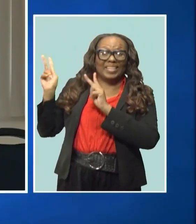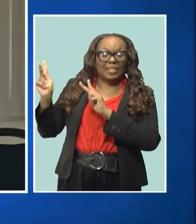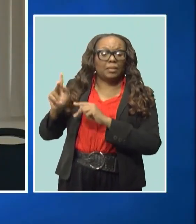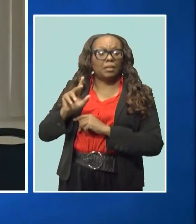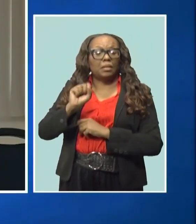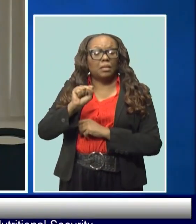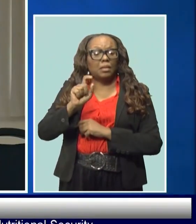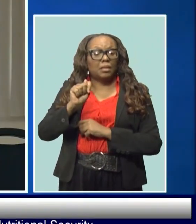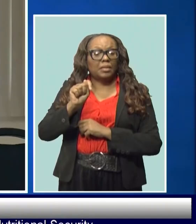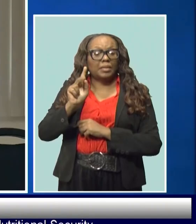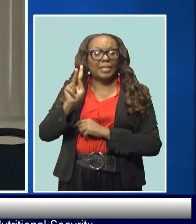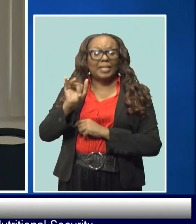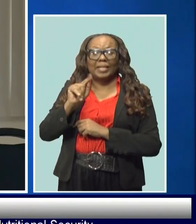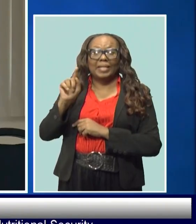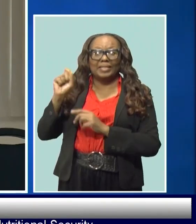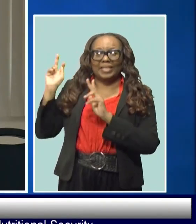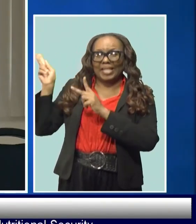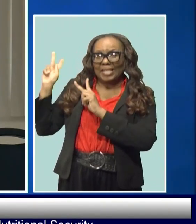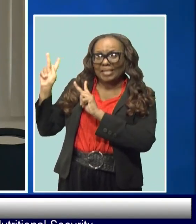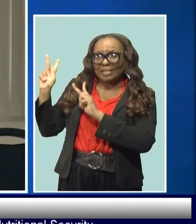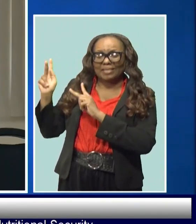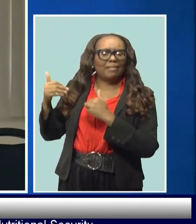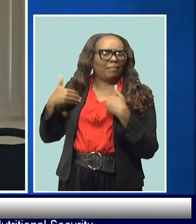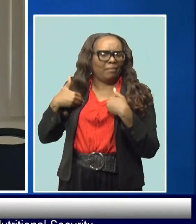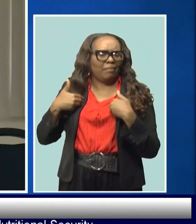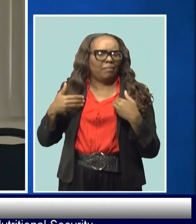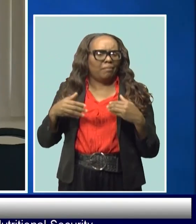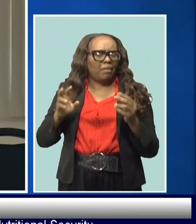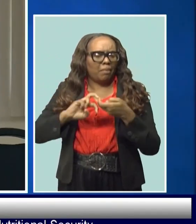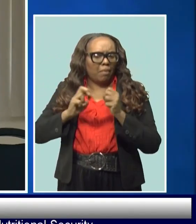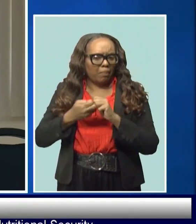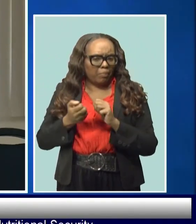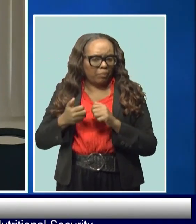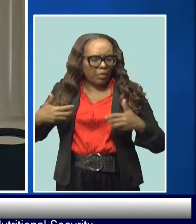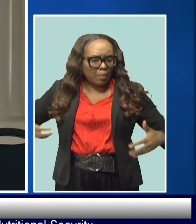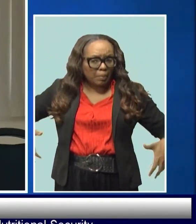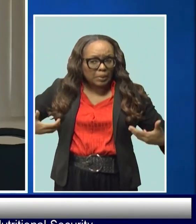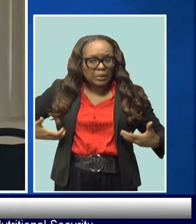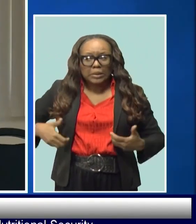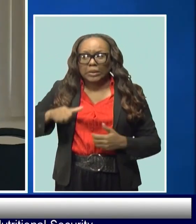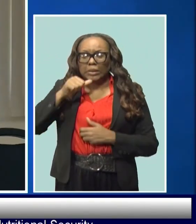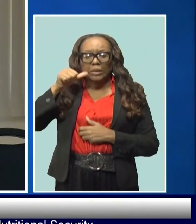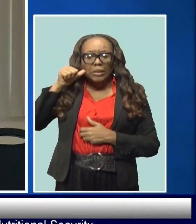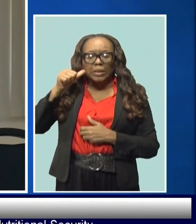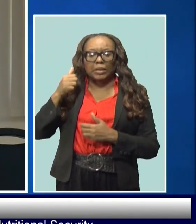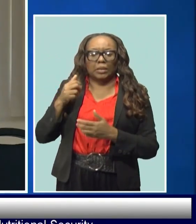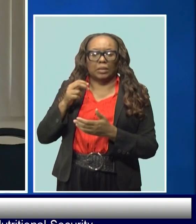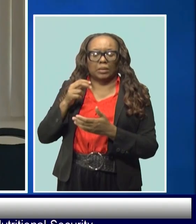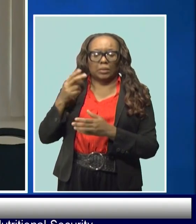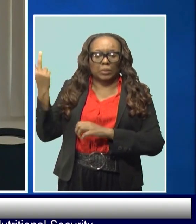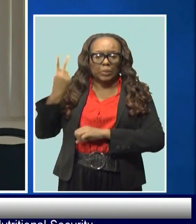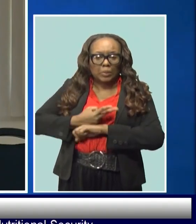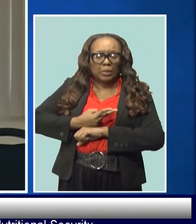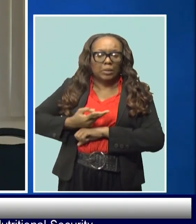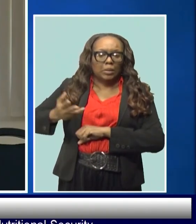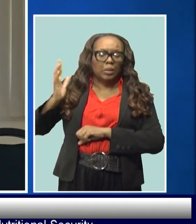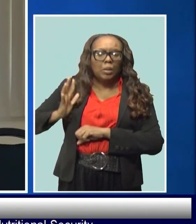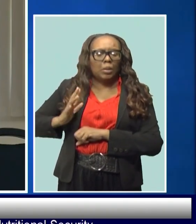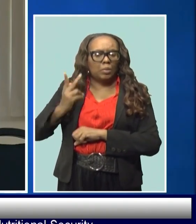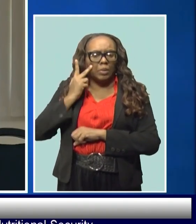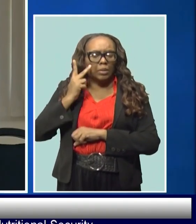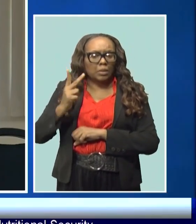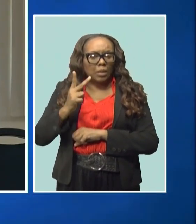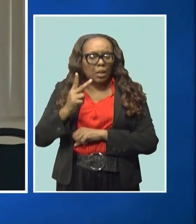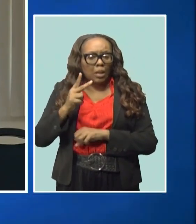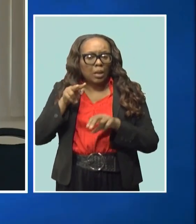an issue with the green monkey, and just yesterday or the day before, there was a reel on television